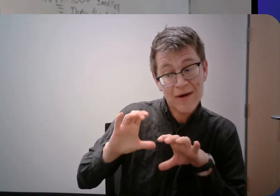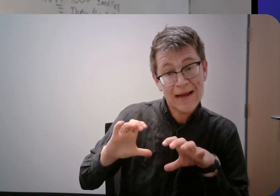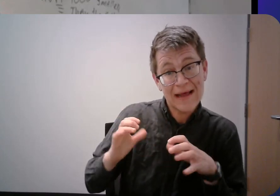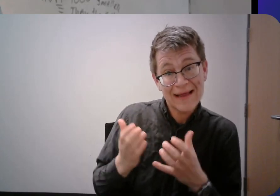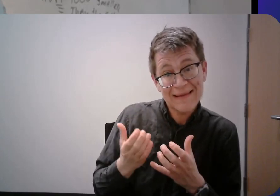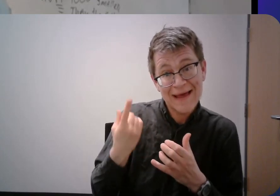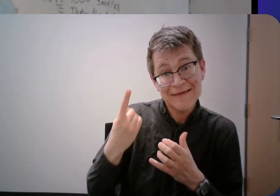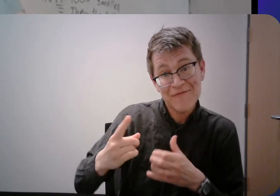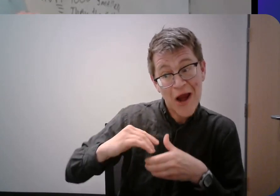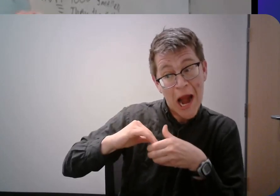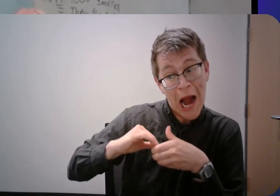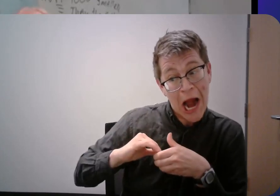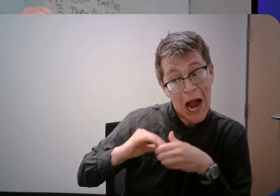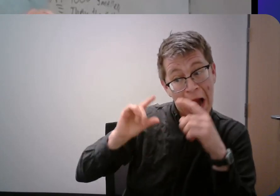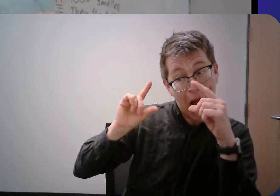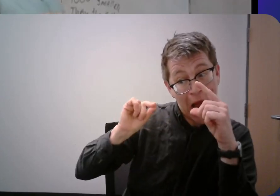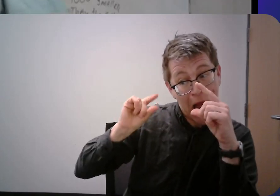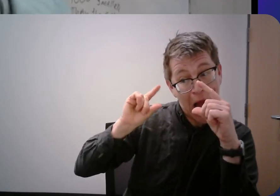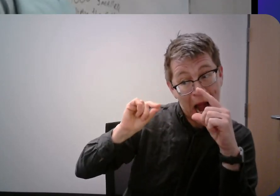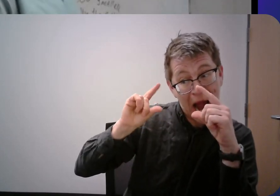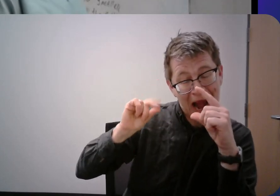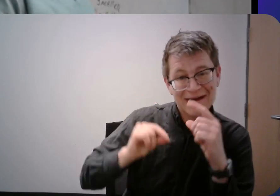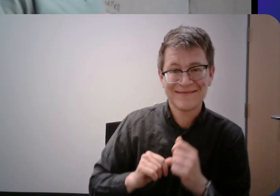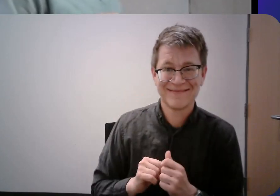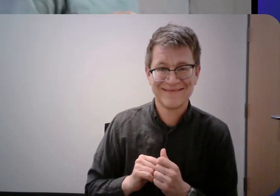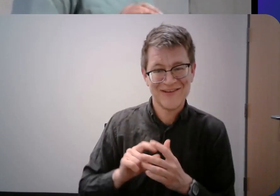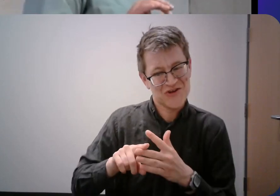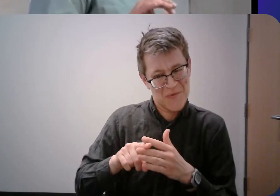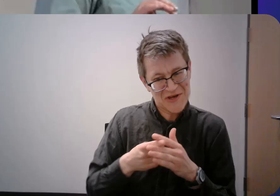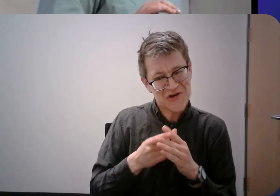right? Okay, so